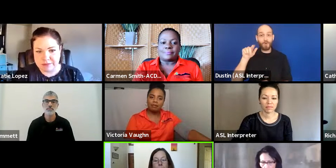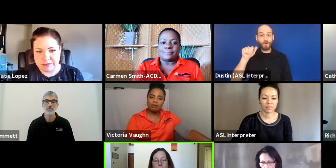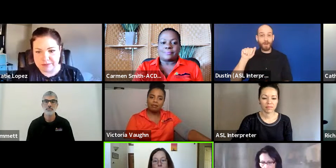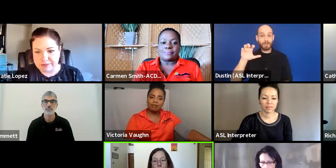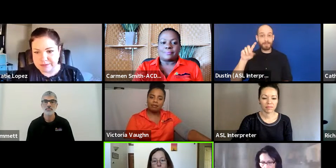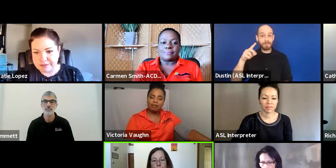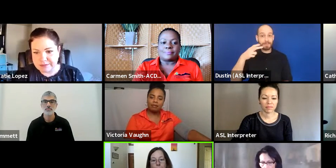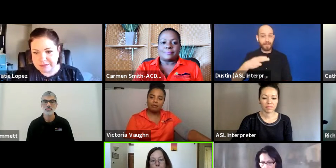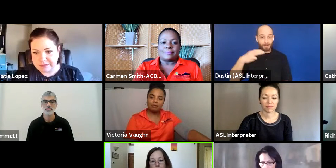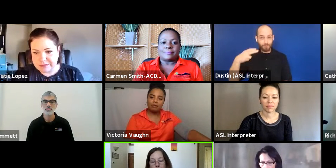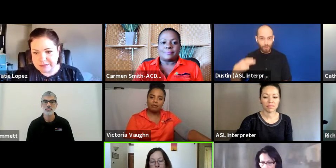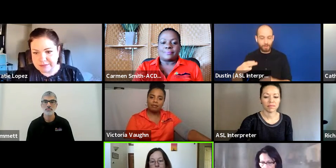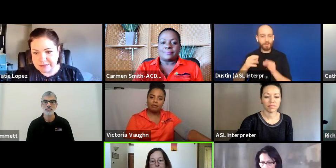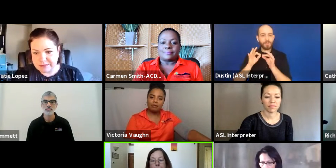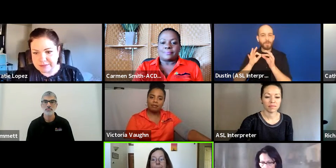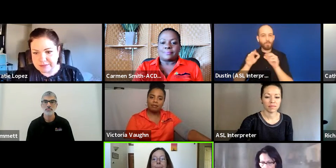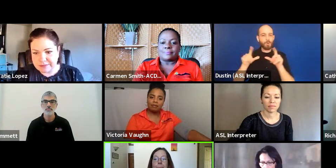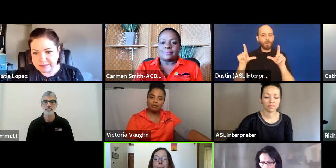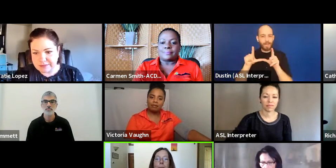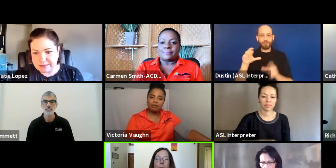Interpreter Licensure Committee meeting.